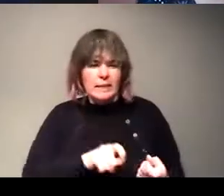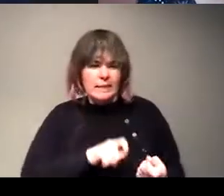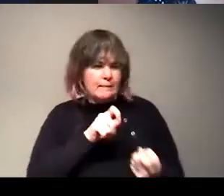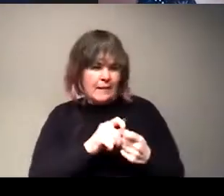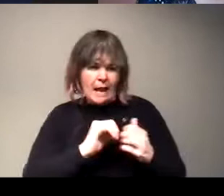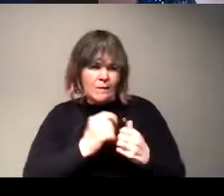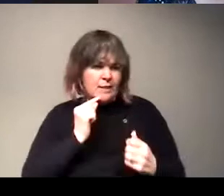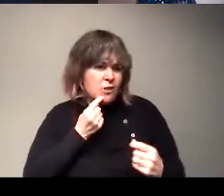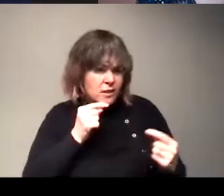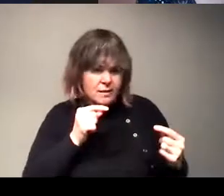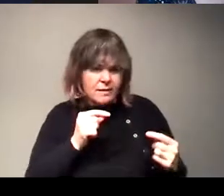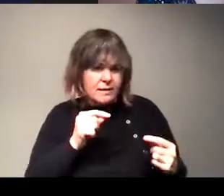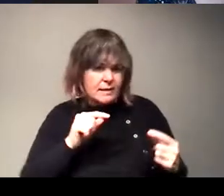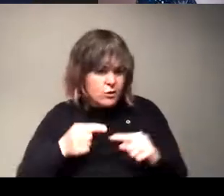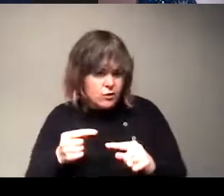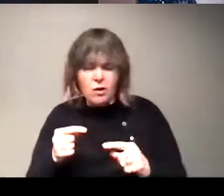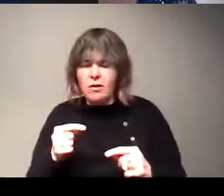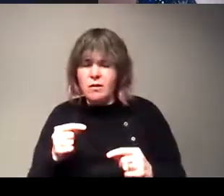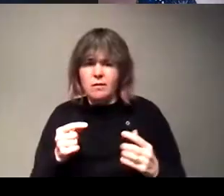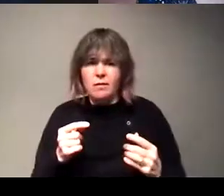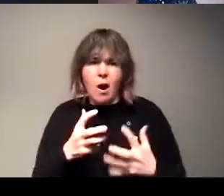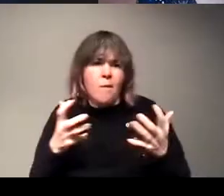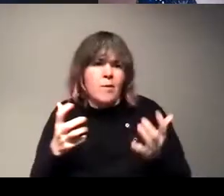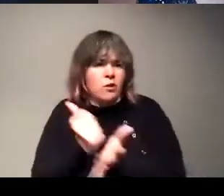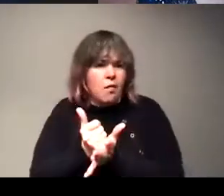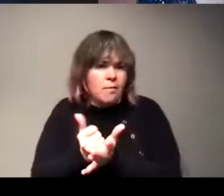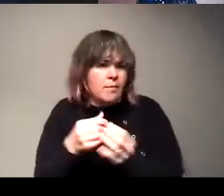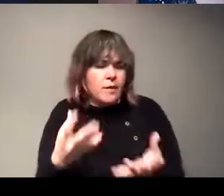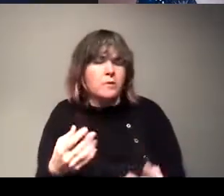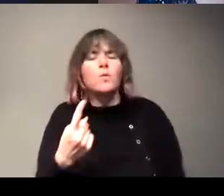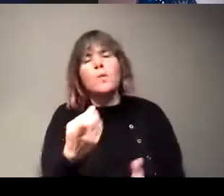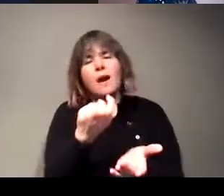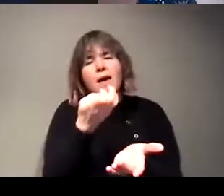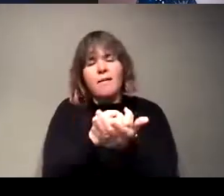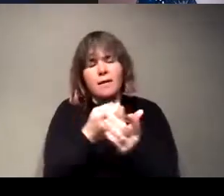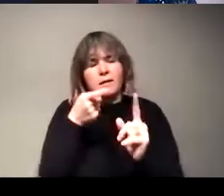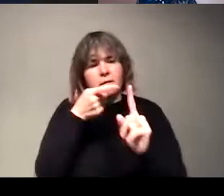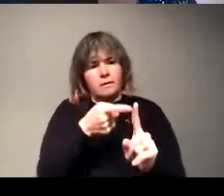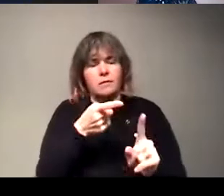extent of it is. I would say that one piece of evidence pointing to the suit,